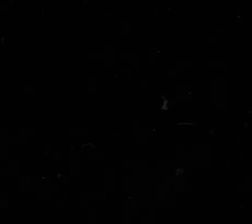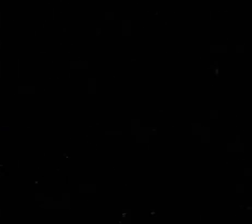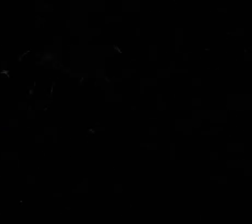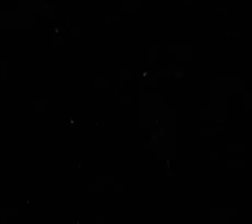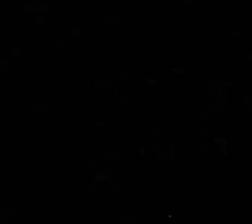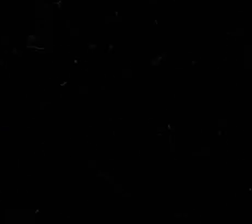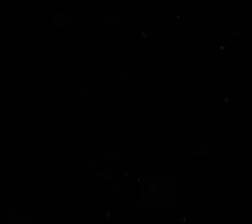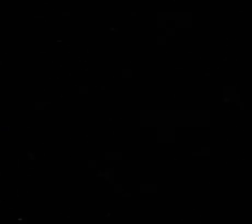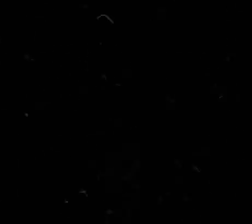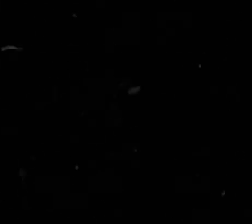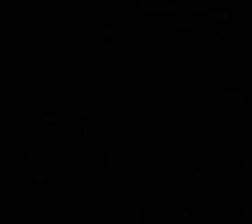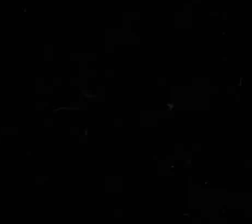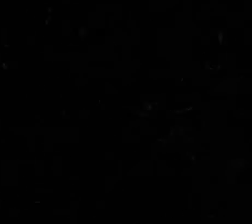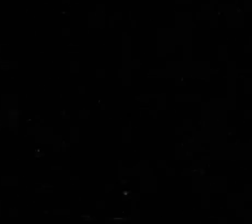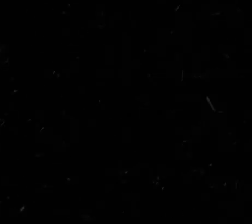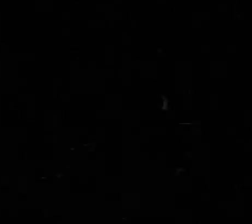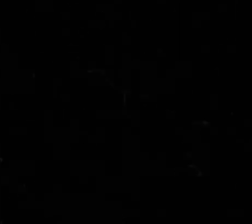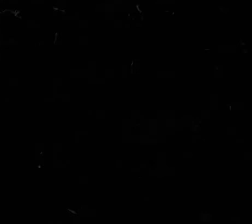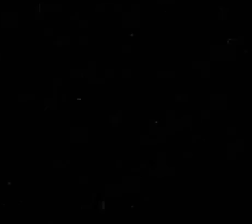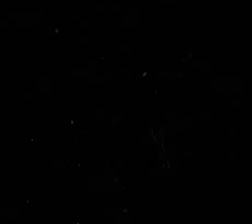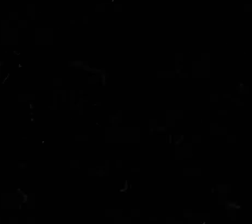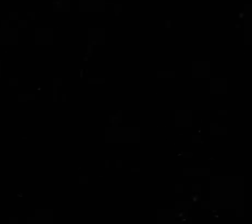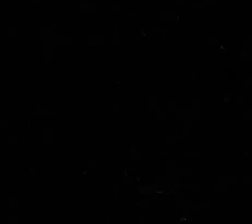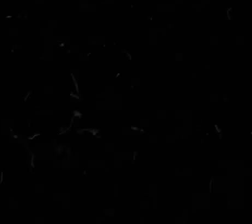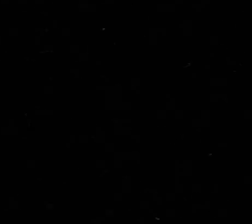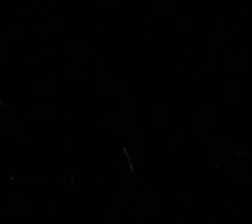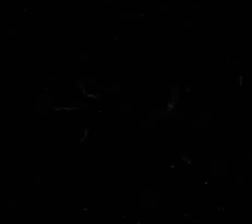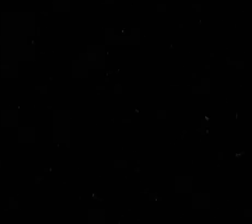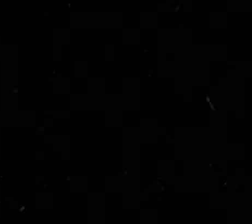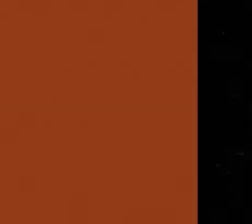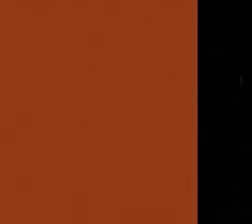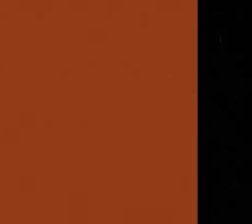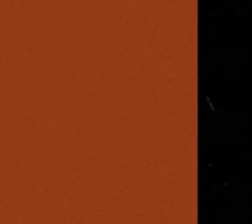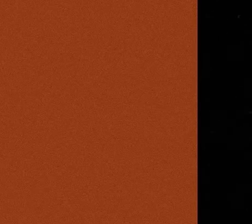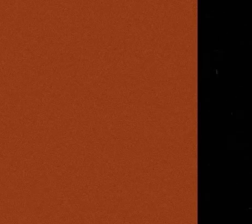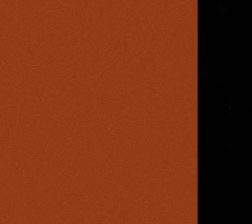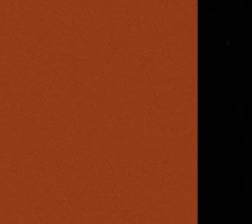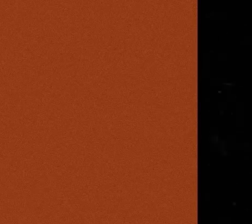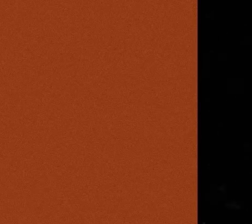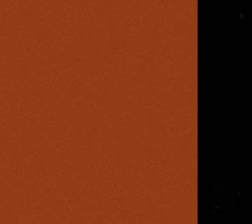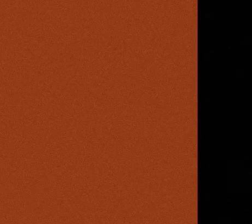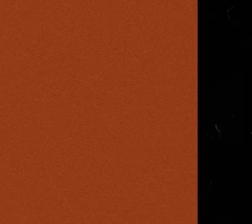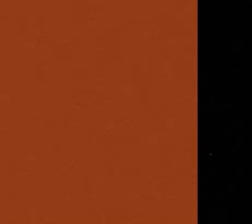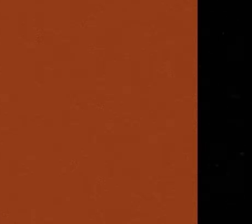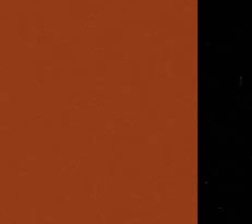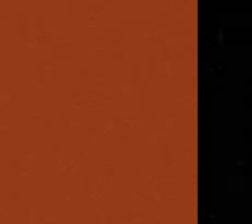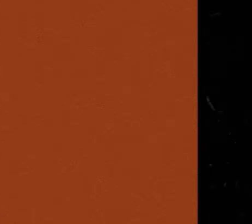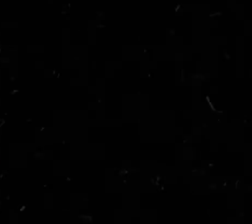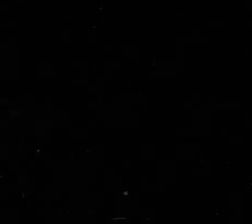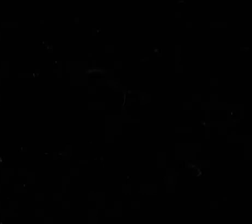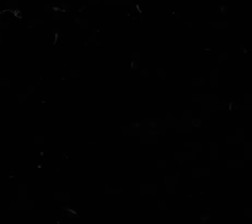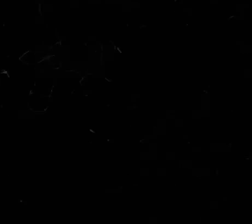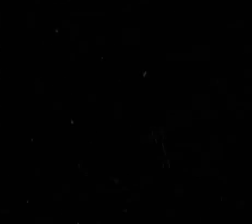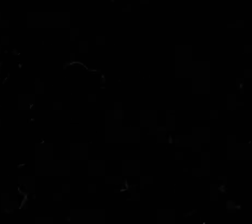Trans women, non-binary femmes, intersex women, cis women, youth, elderly, people